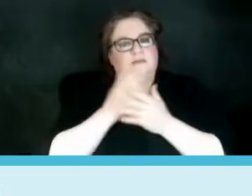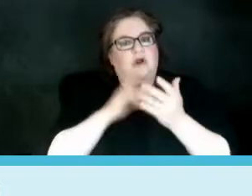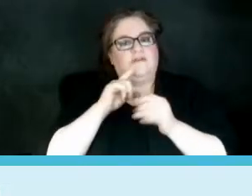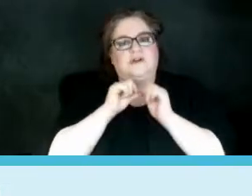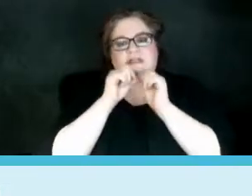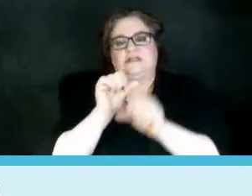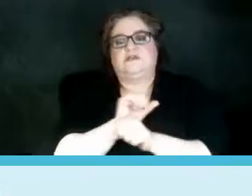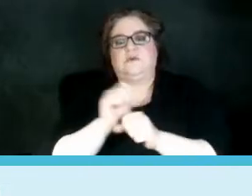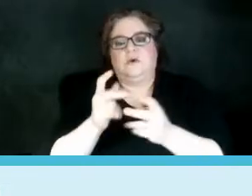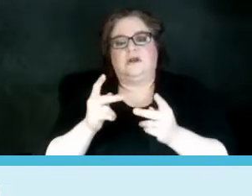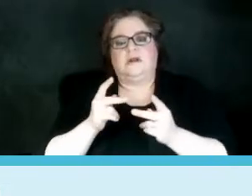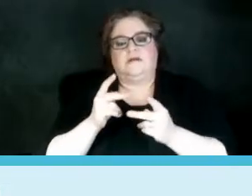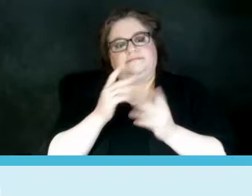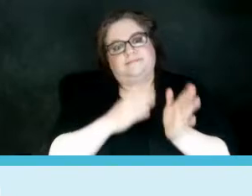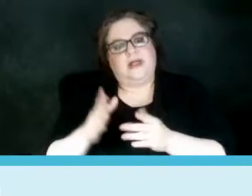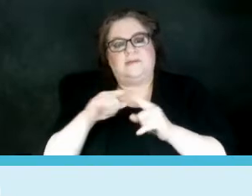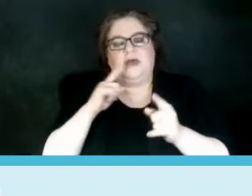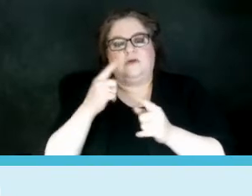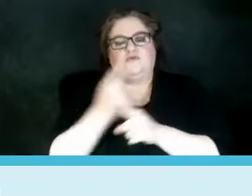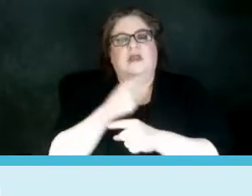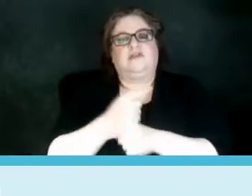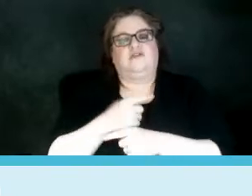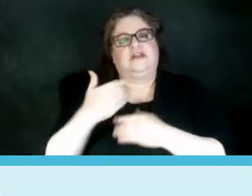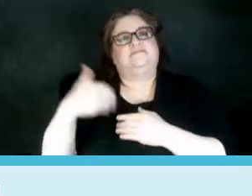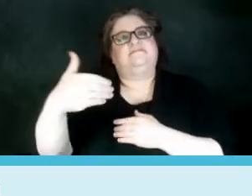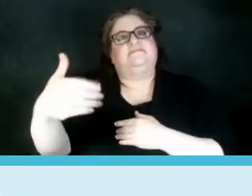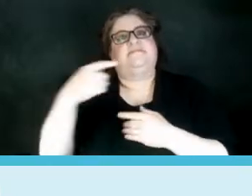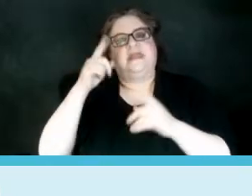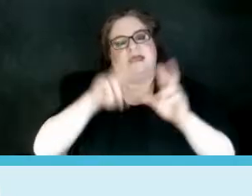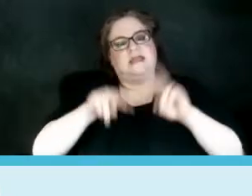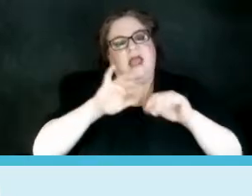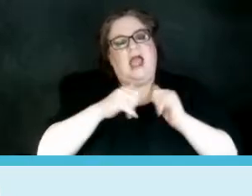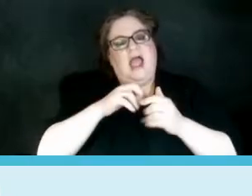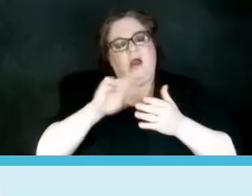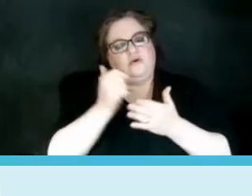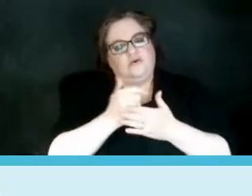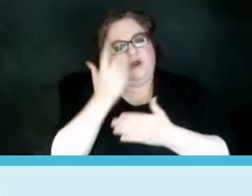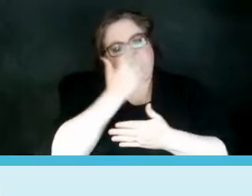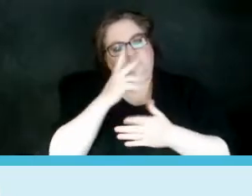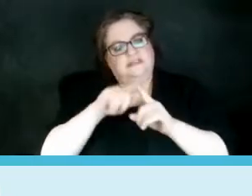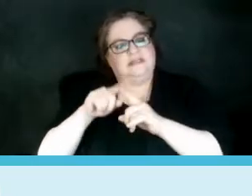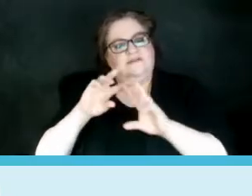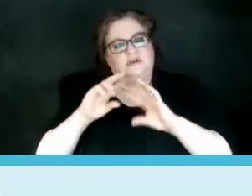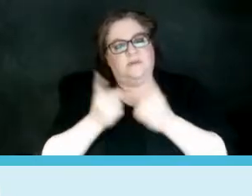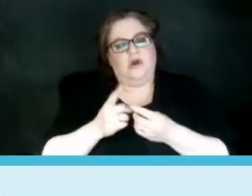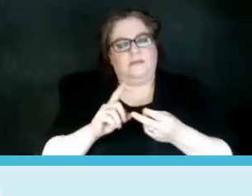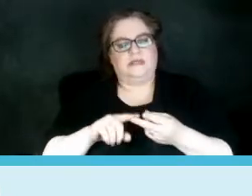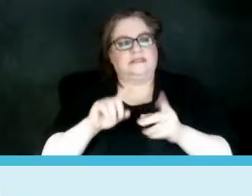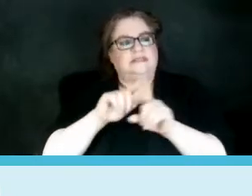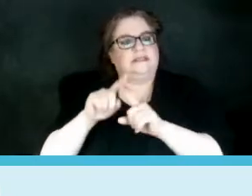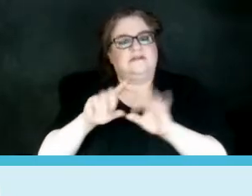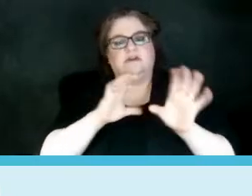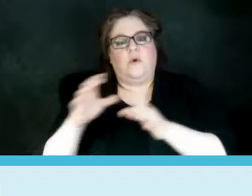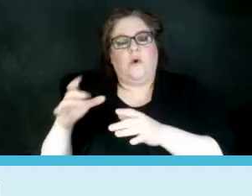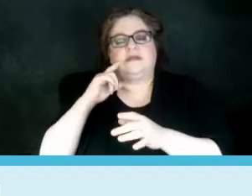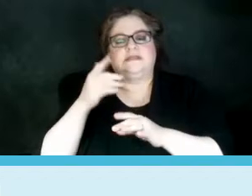but regularly examining how grading outcomes look in different departments, different courses, to kind